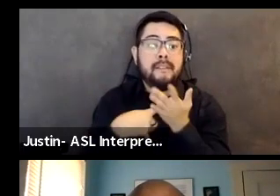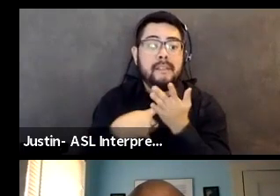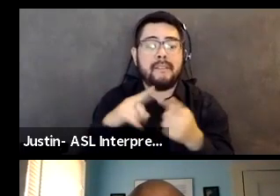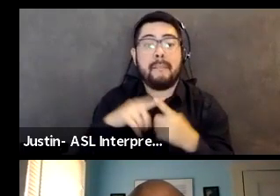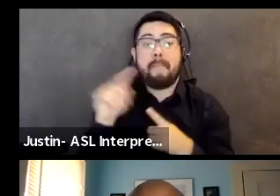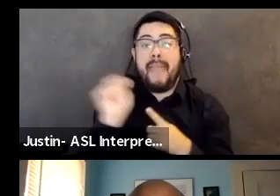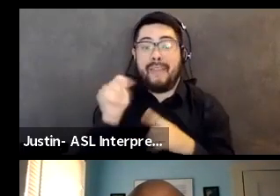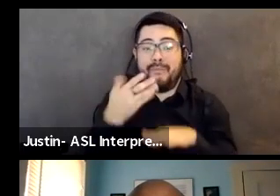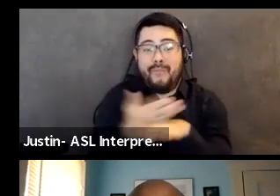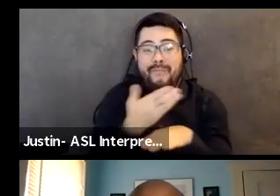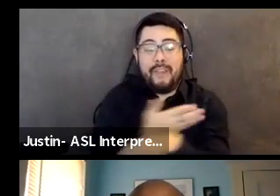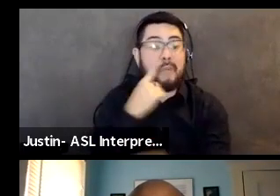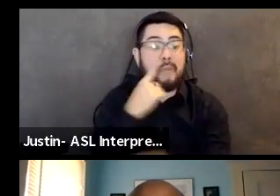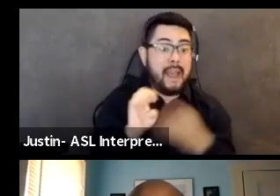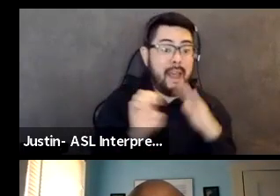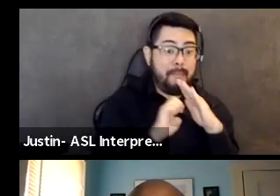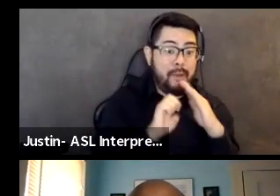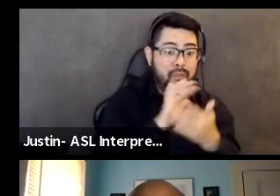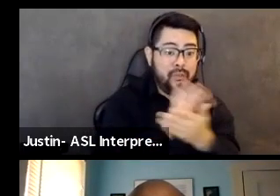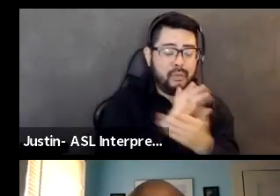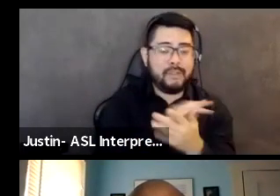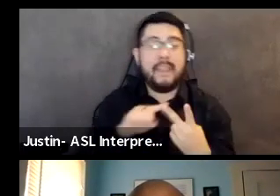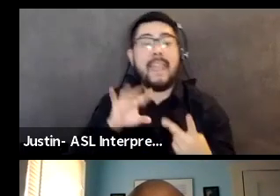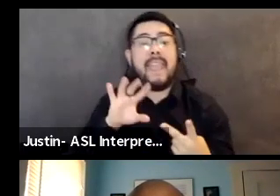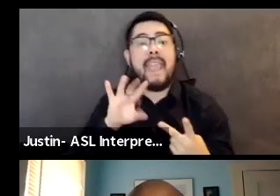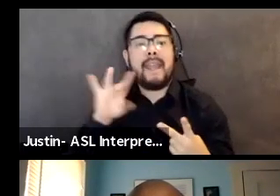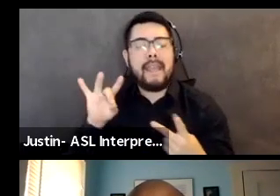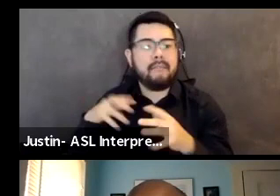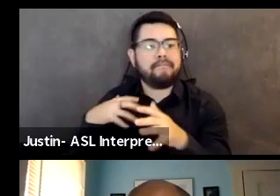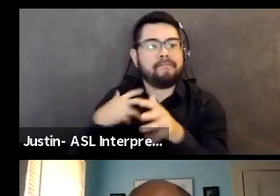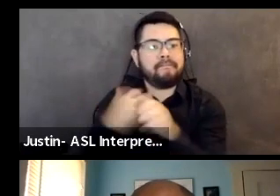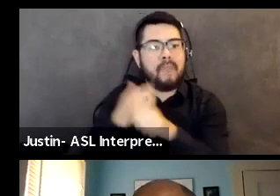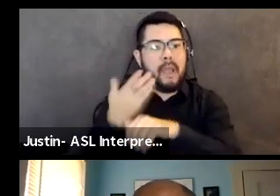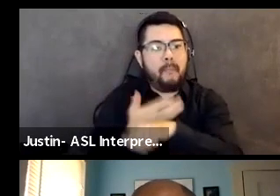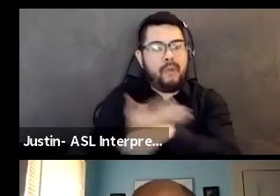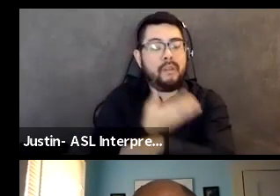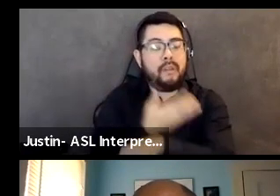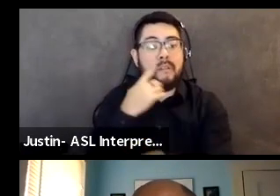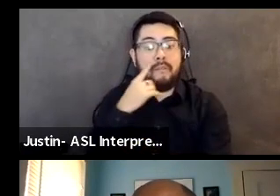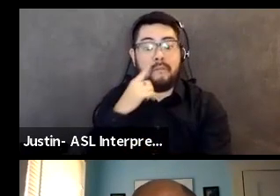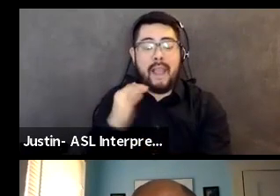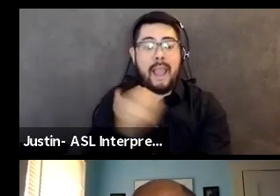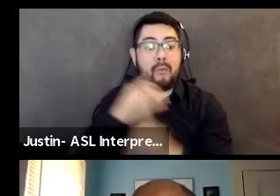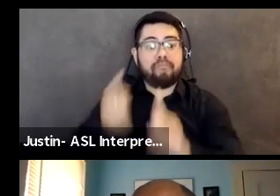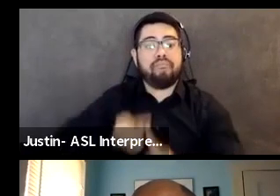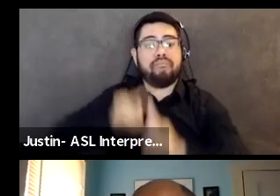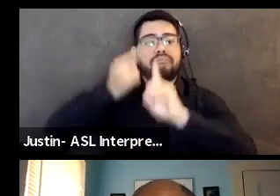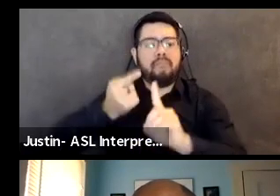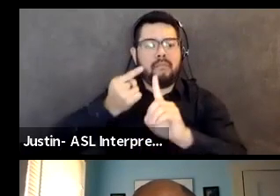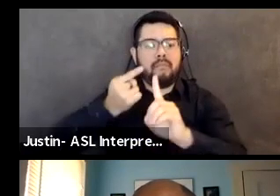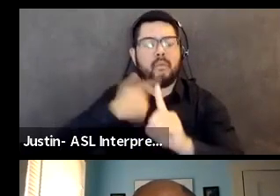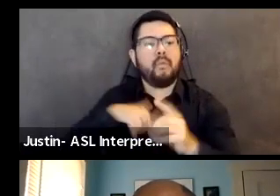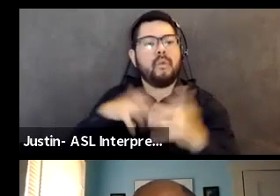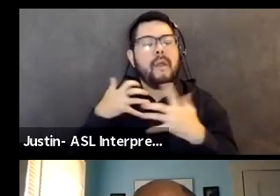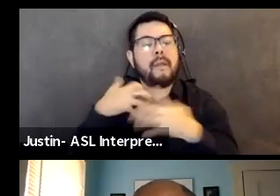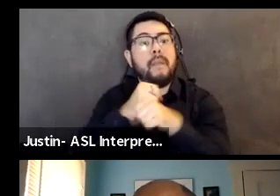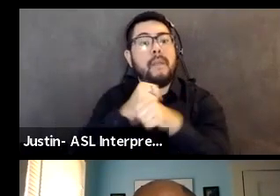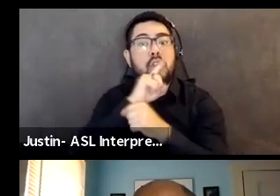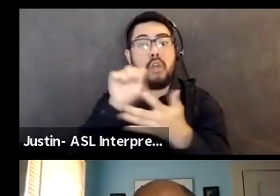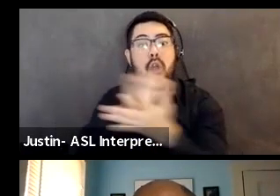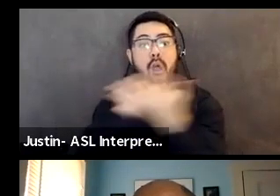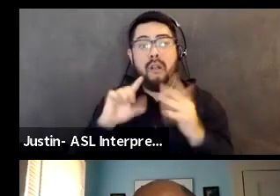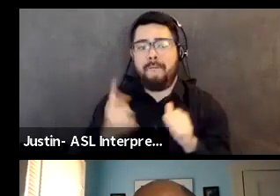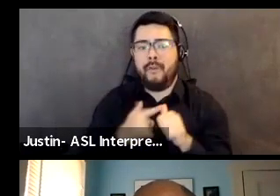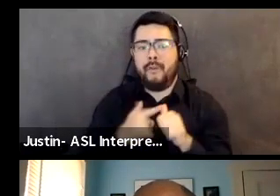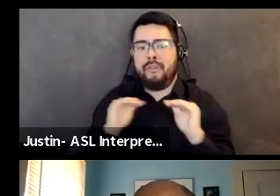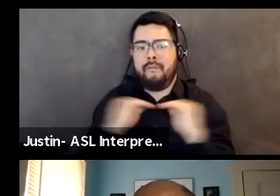and elementary schools 88 upgrades that will move us closer to our goal of making sure that every first floor in cps